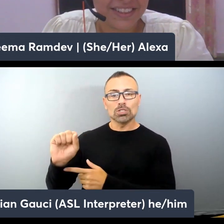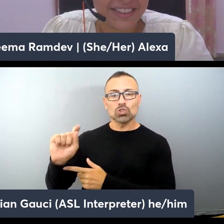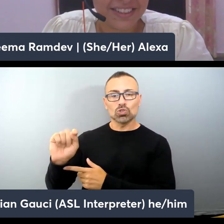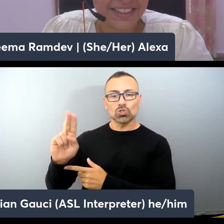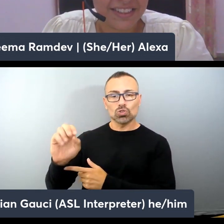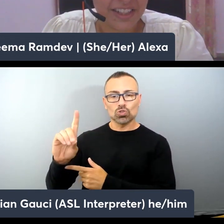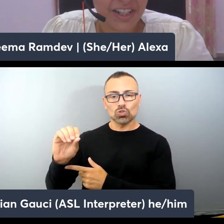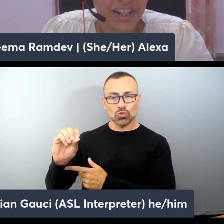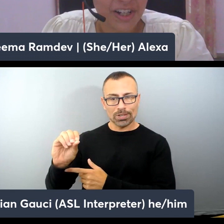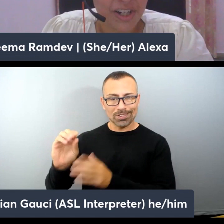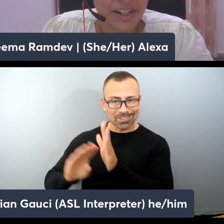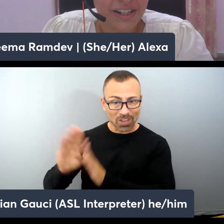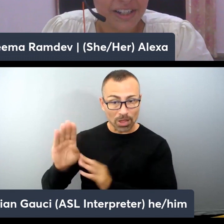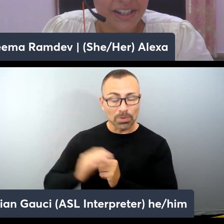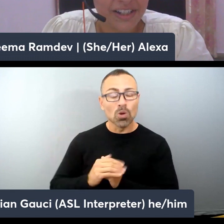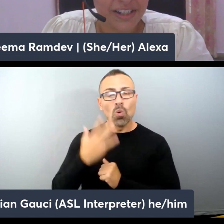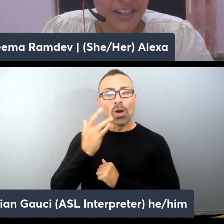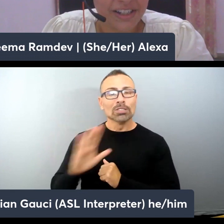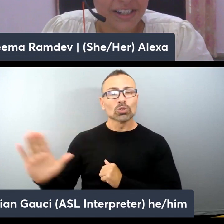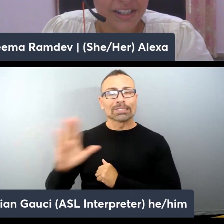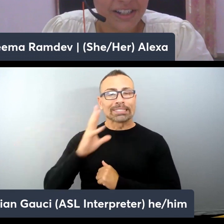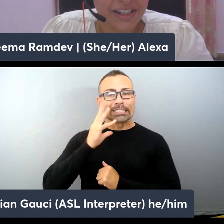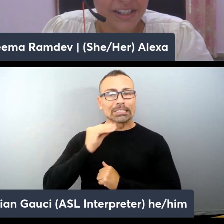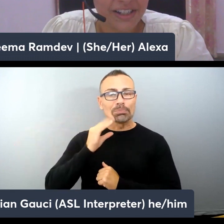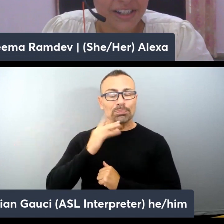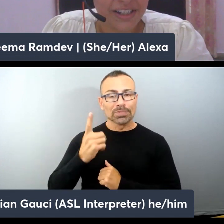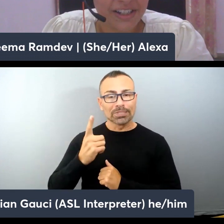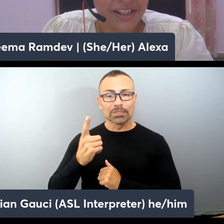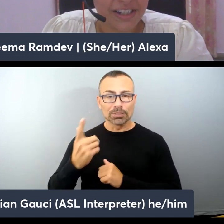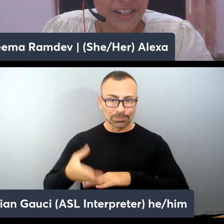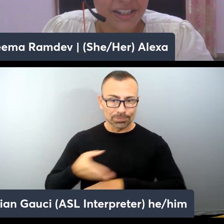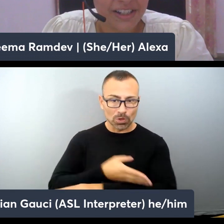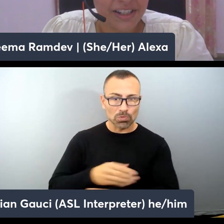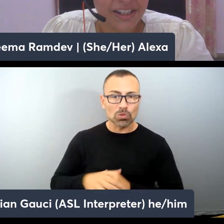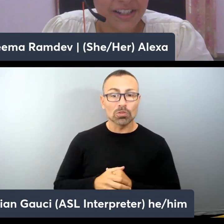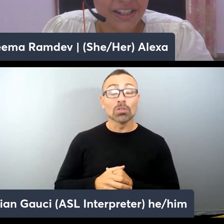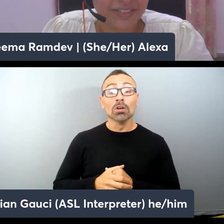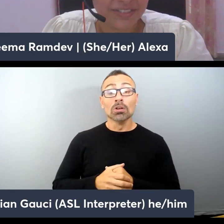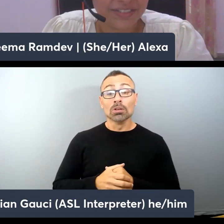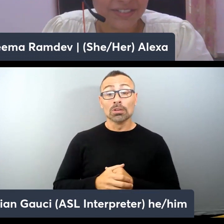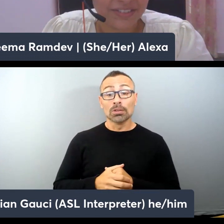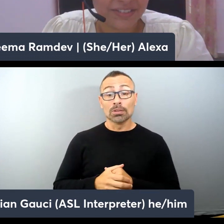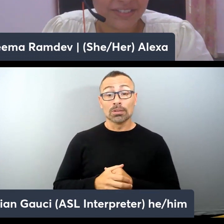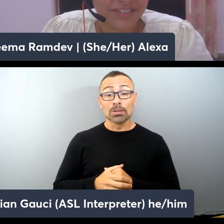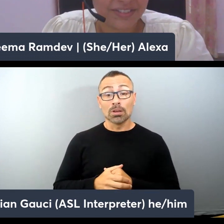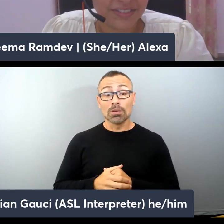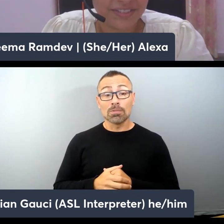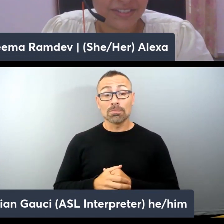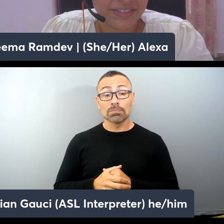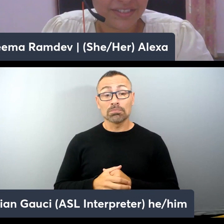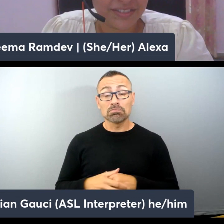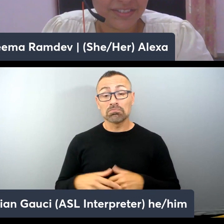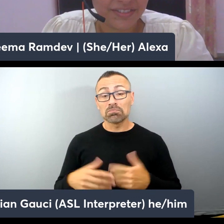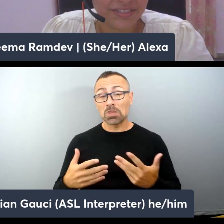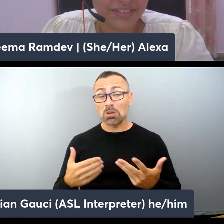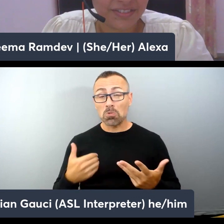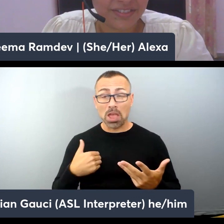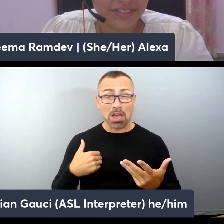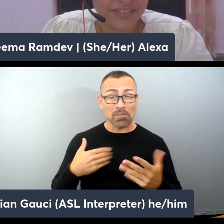user experience and reduce the barrier for non-engineers